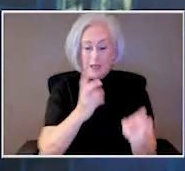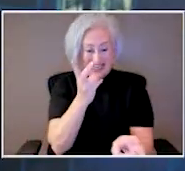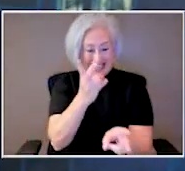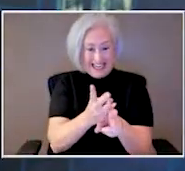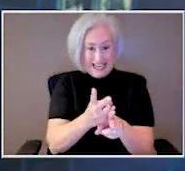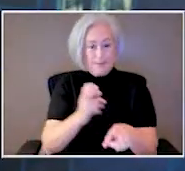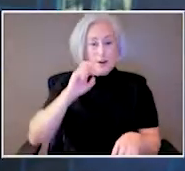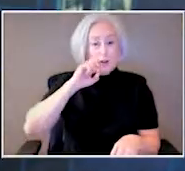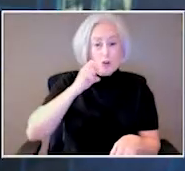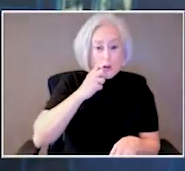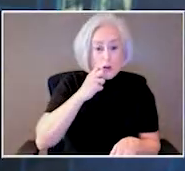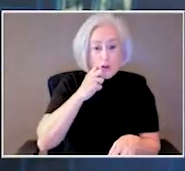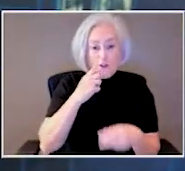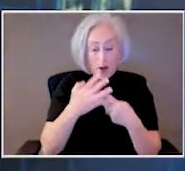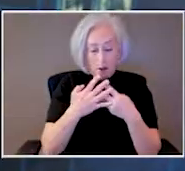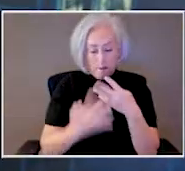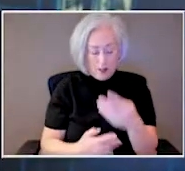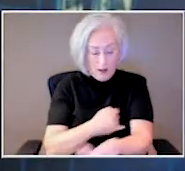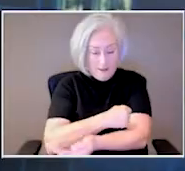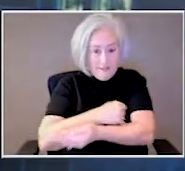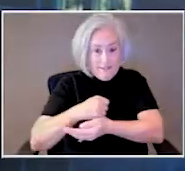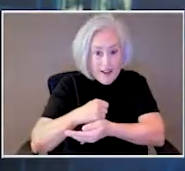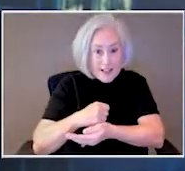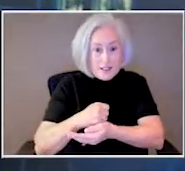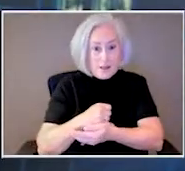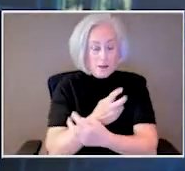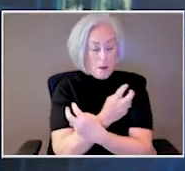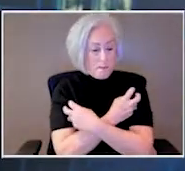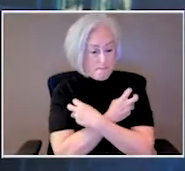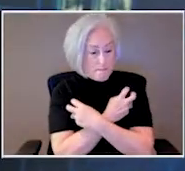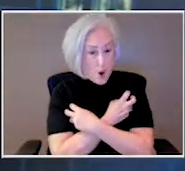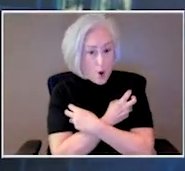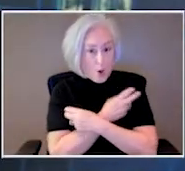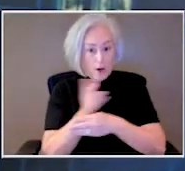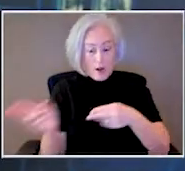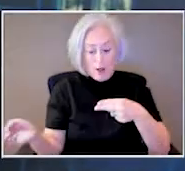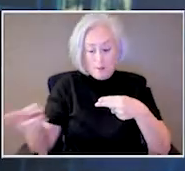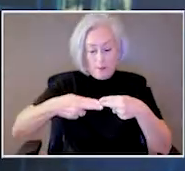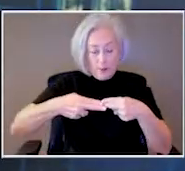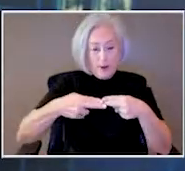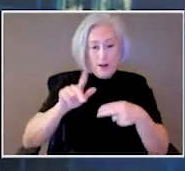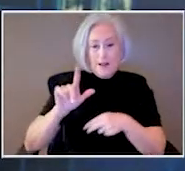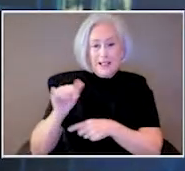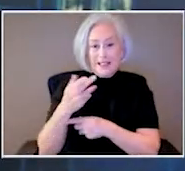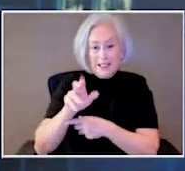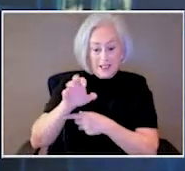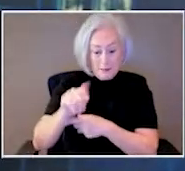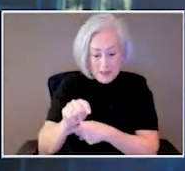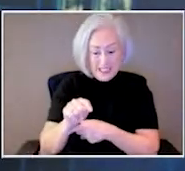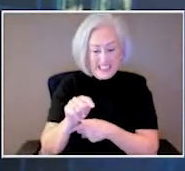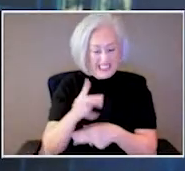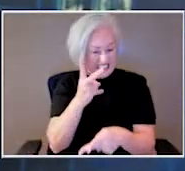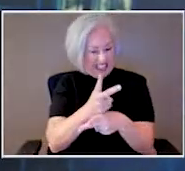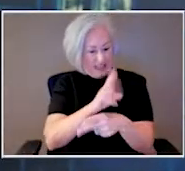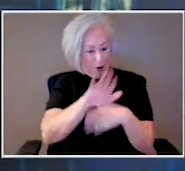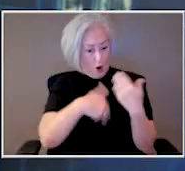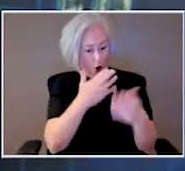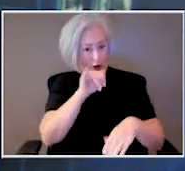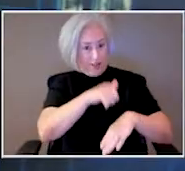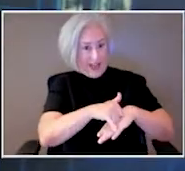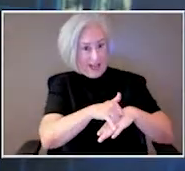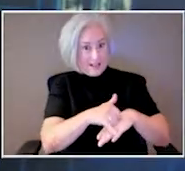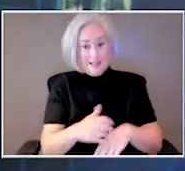vessels, the bone, the ligaments, that will allow her to do the activities that she likes to do. Yeah. If the tumor touches one of those